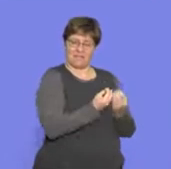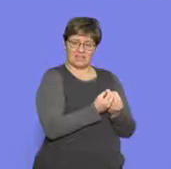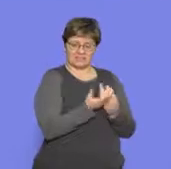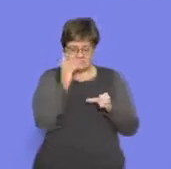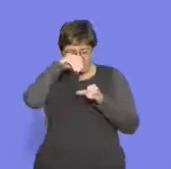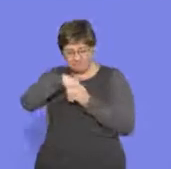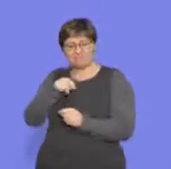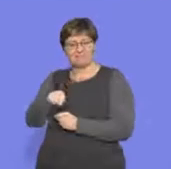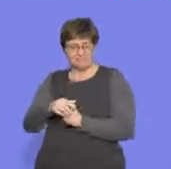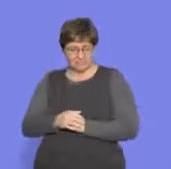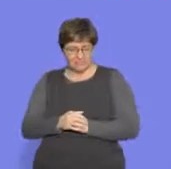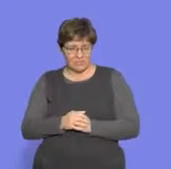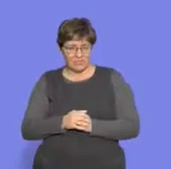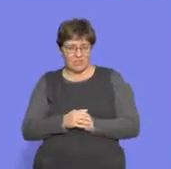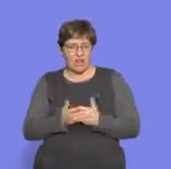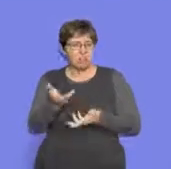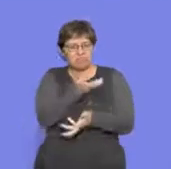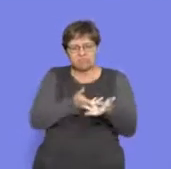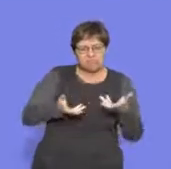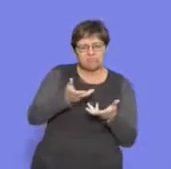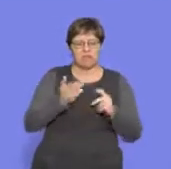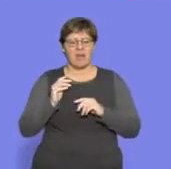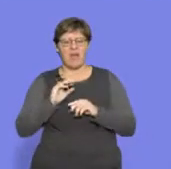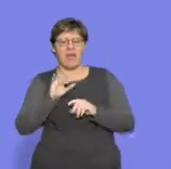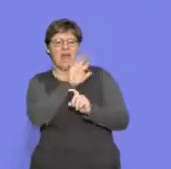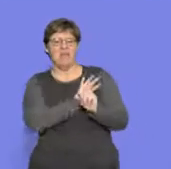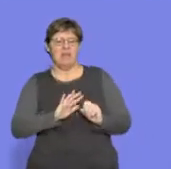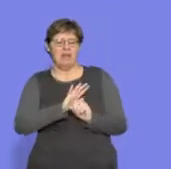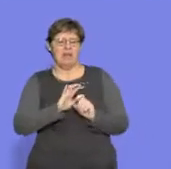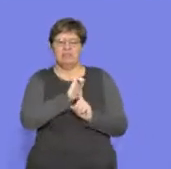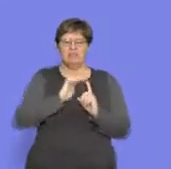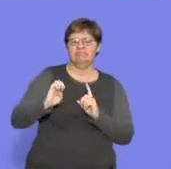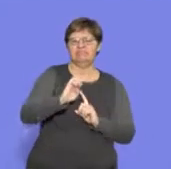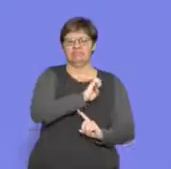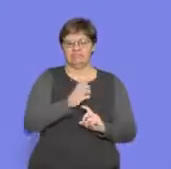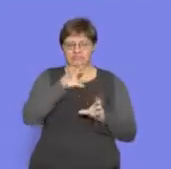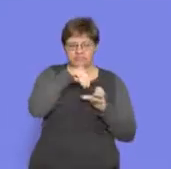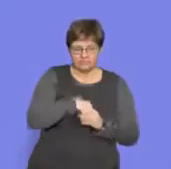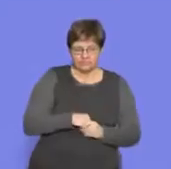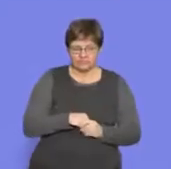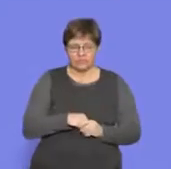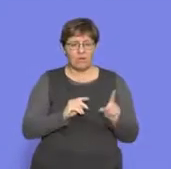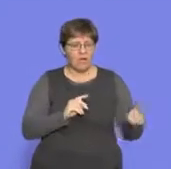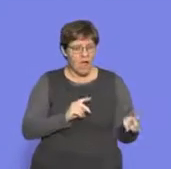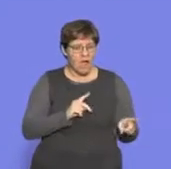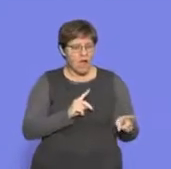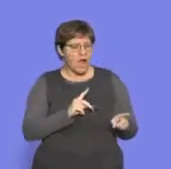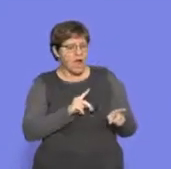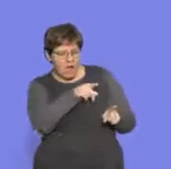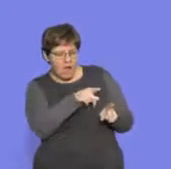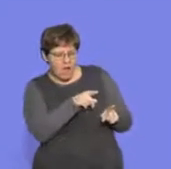we understand the context of interaction of organisms in the environment, we would need to unpack where do these living